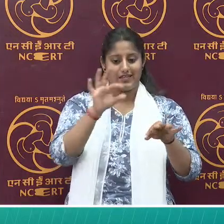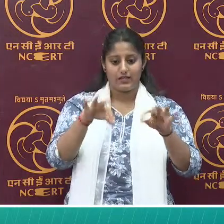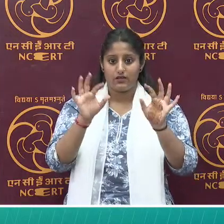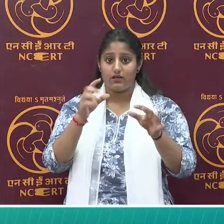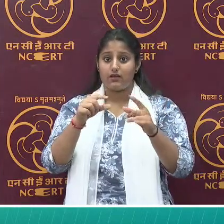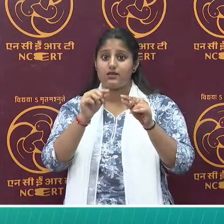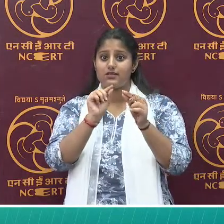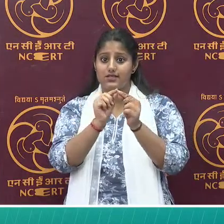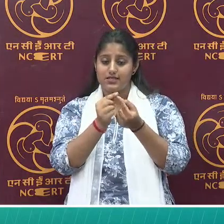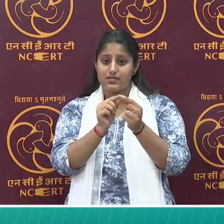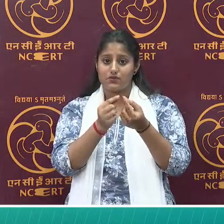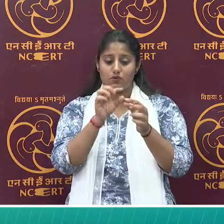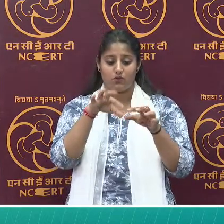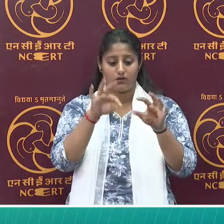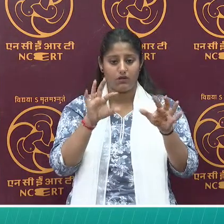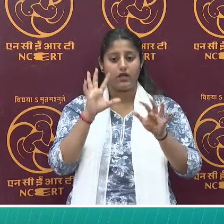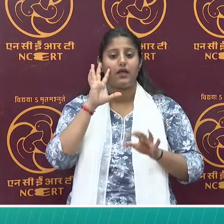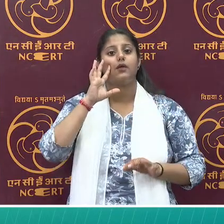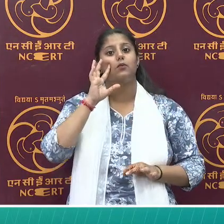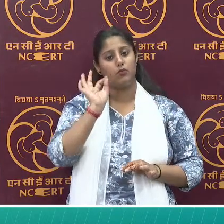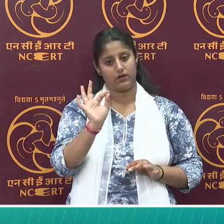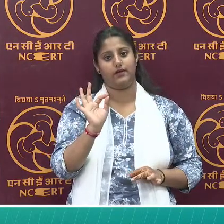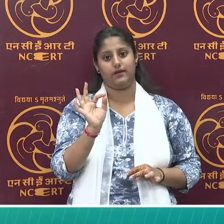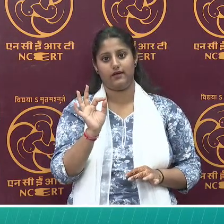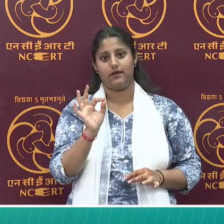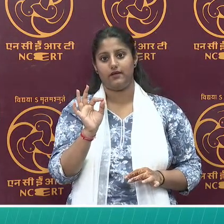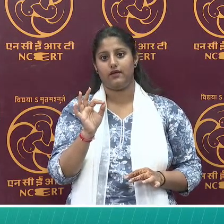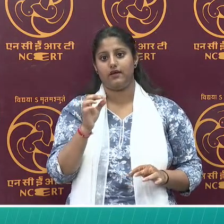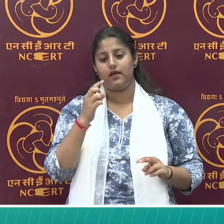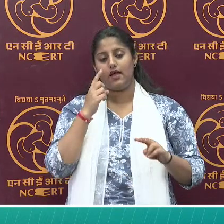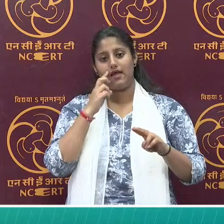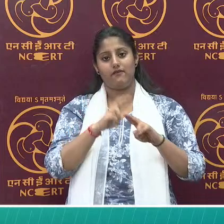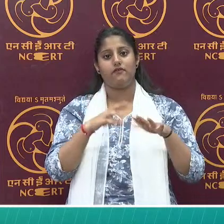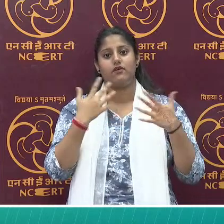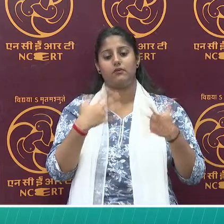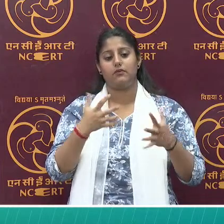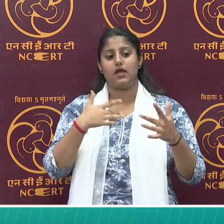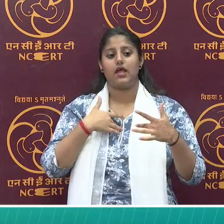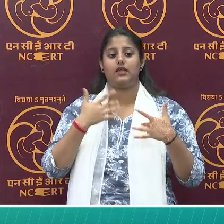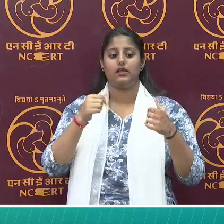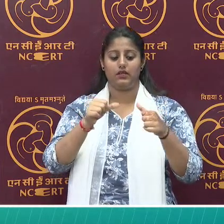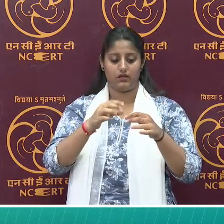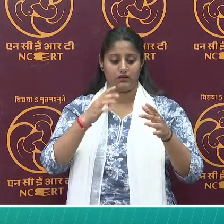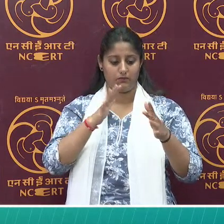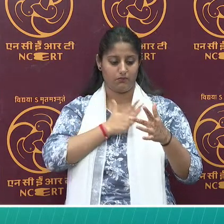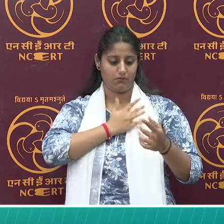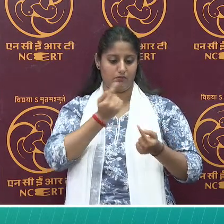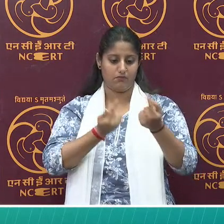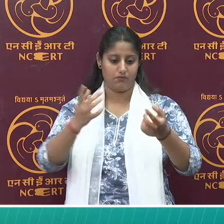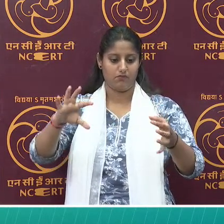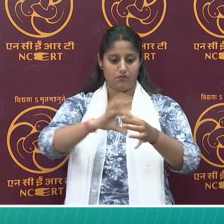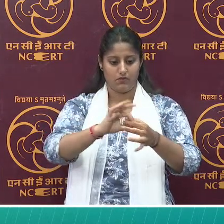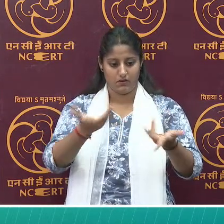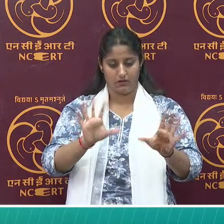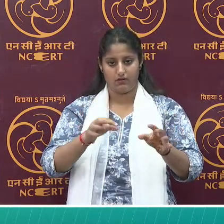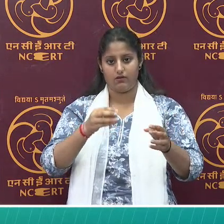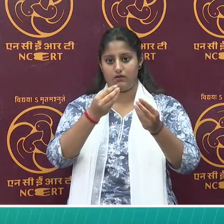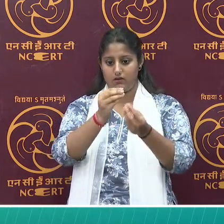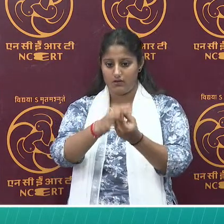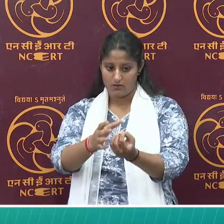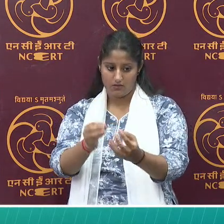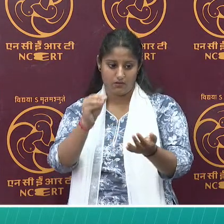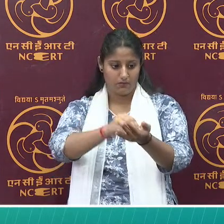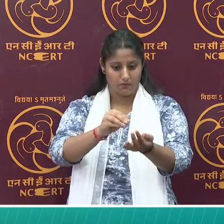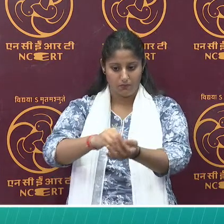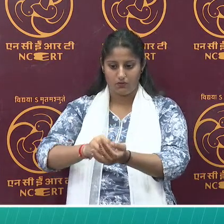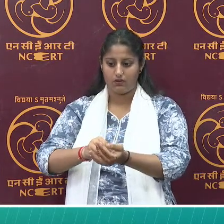very important part while we doing, say, agricultural practices. Now good quality seeds,